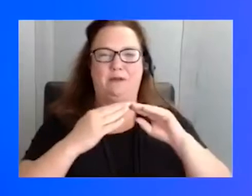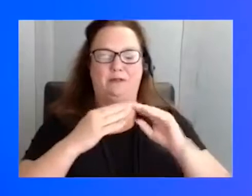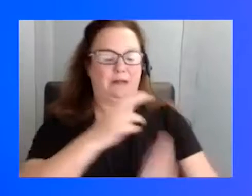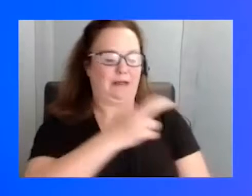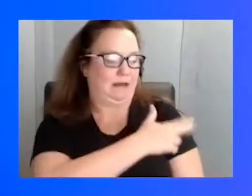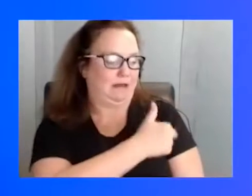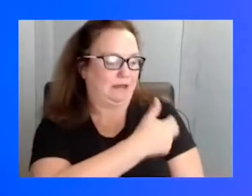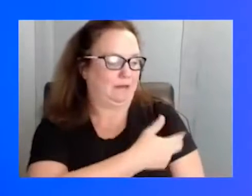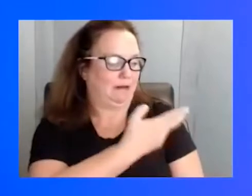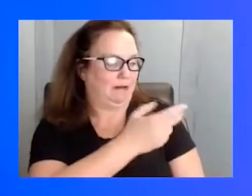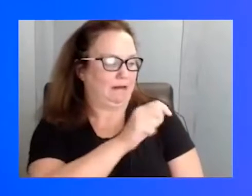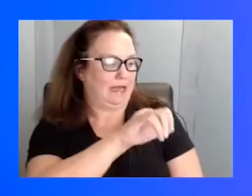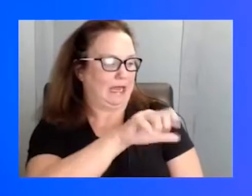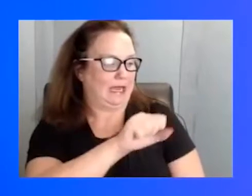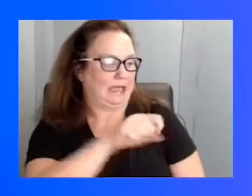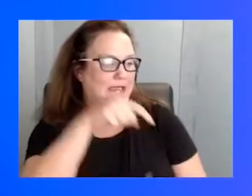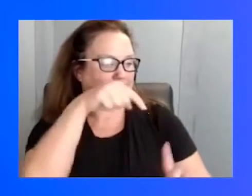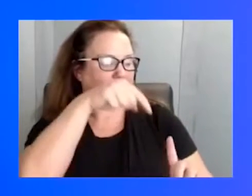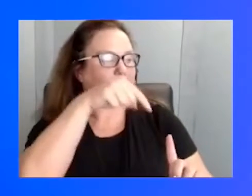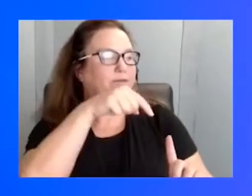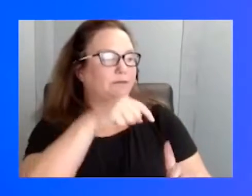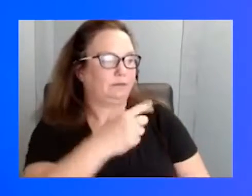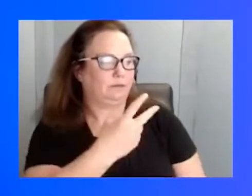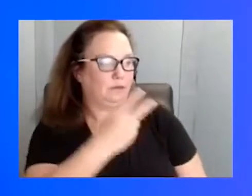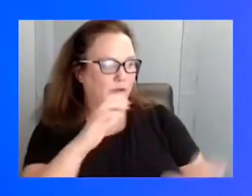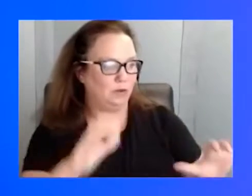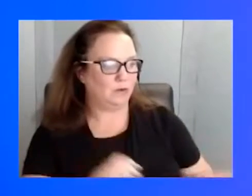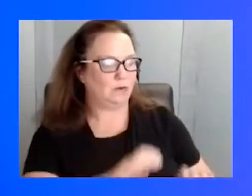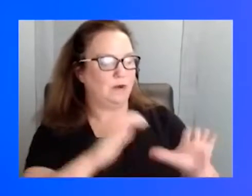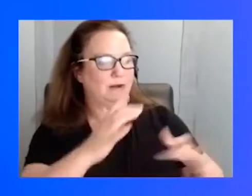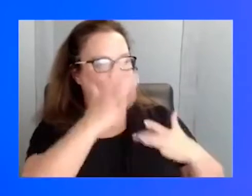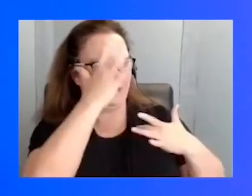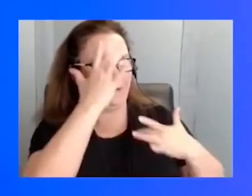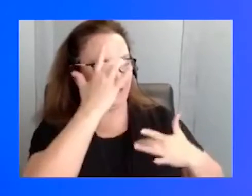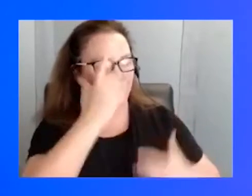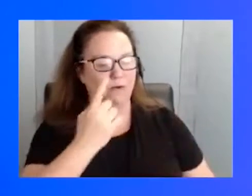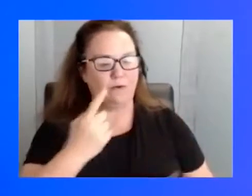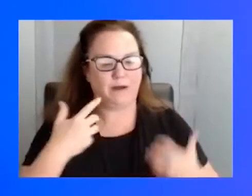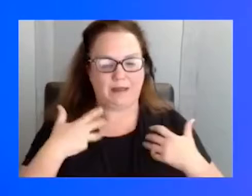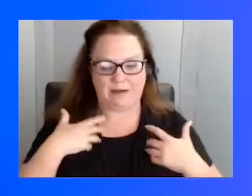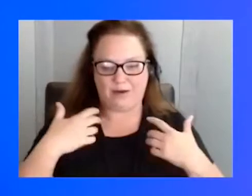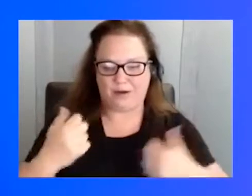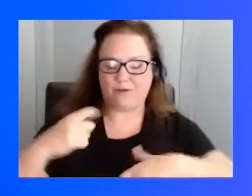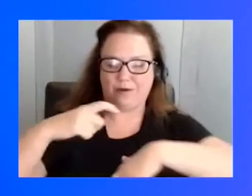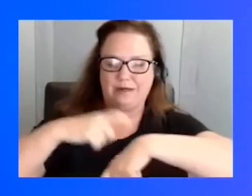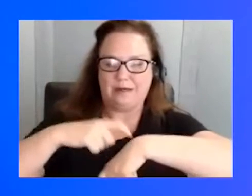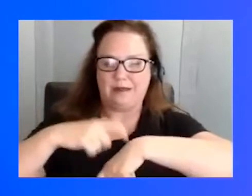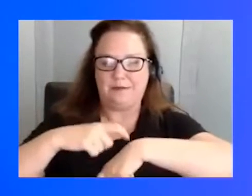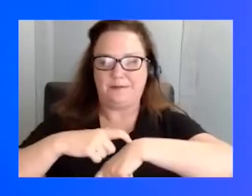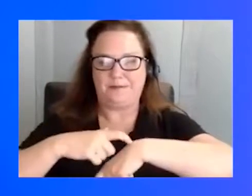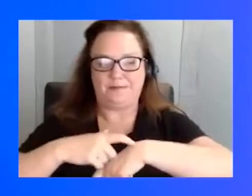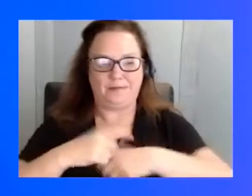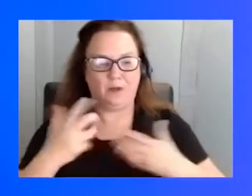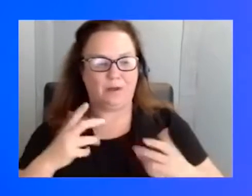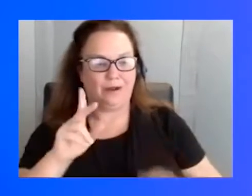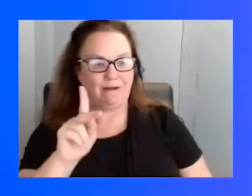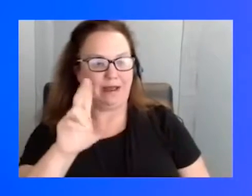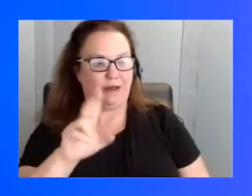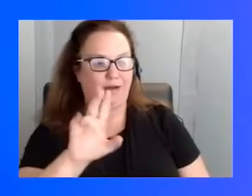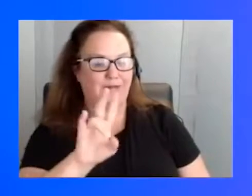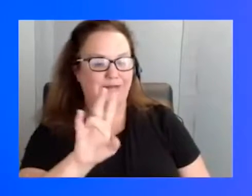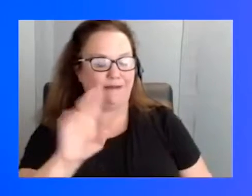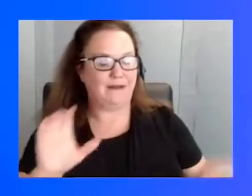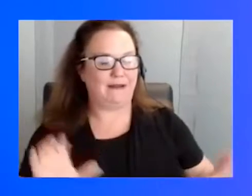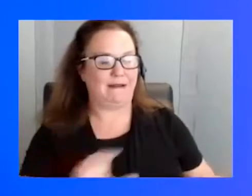Hays. Hays does have 2 active infections and 1 in that recovery period. We here at the health system have 7 active